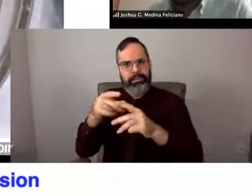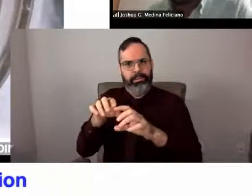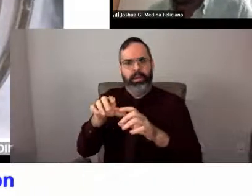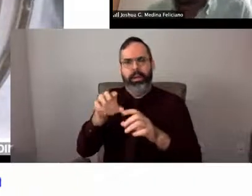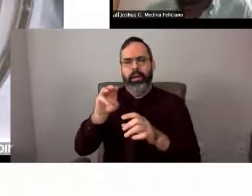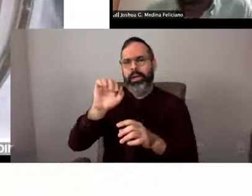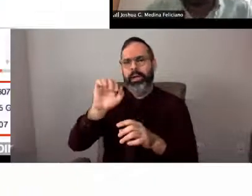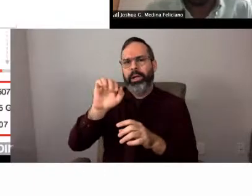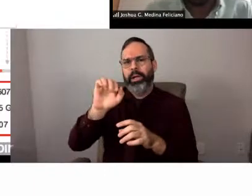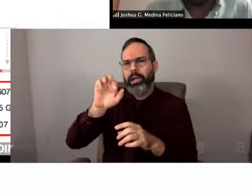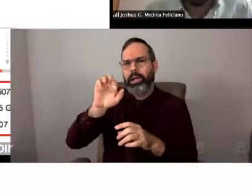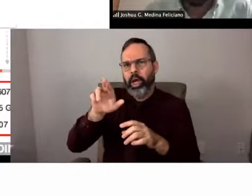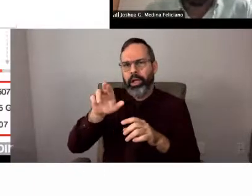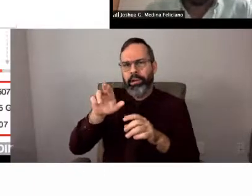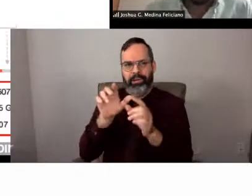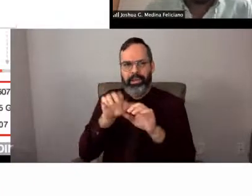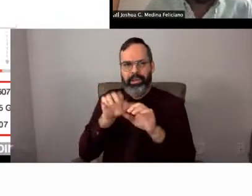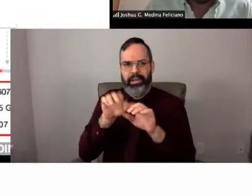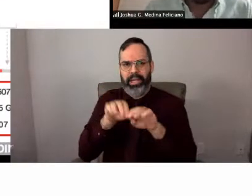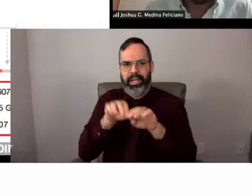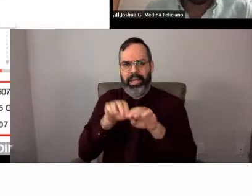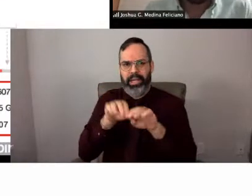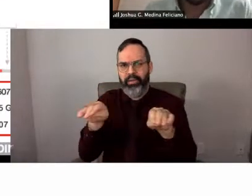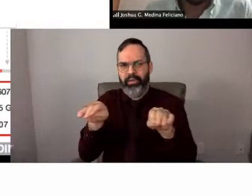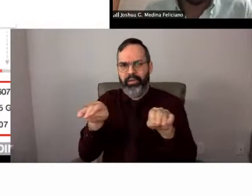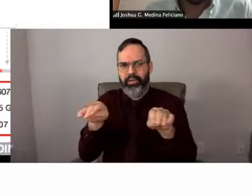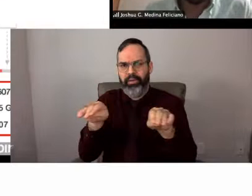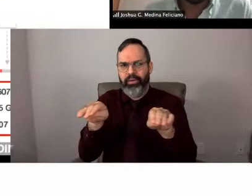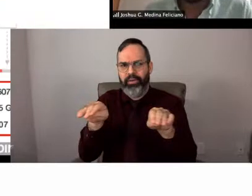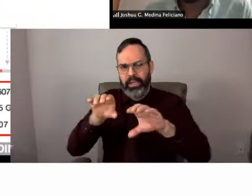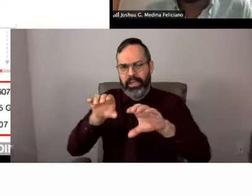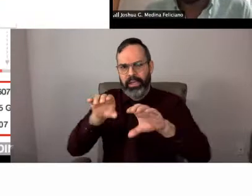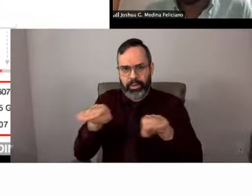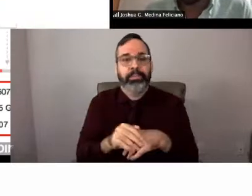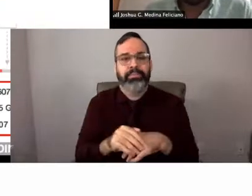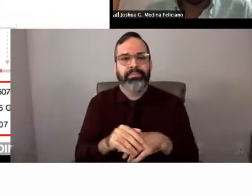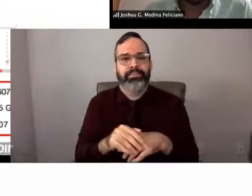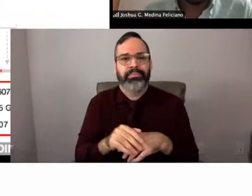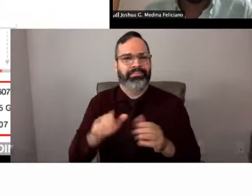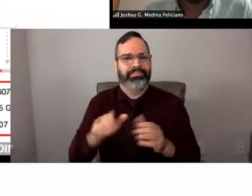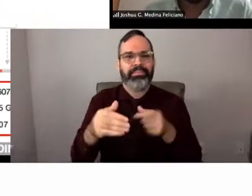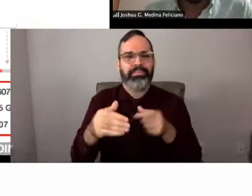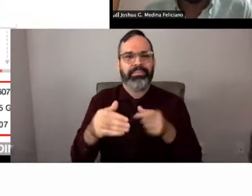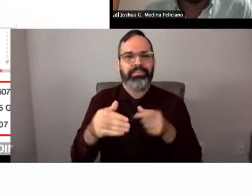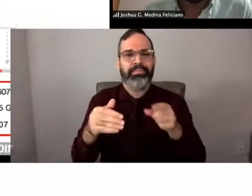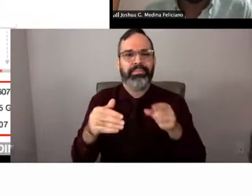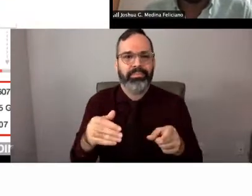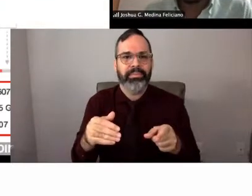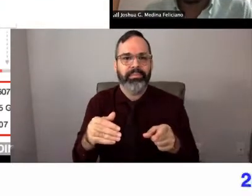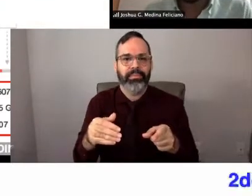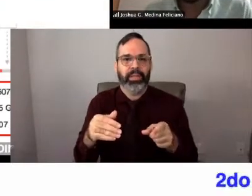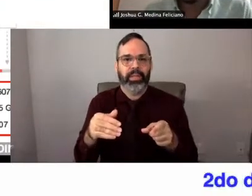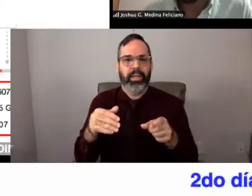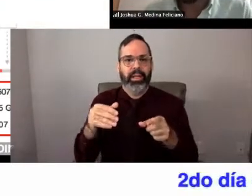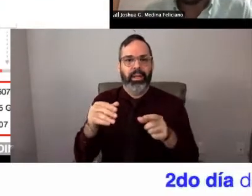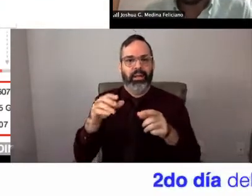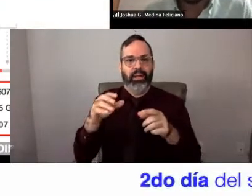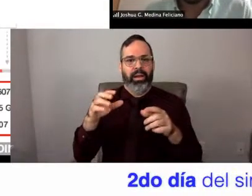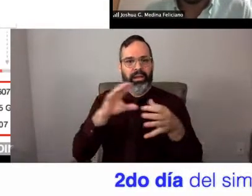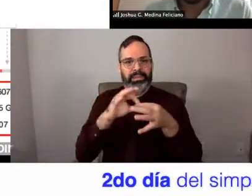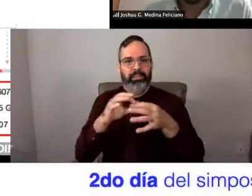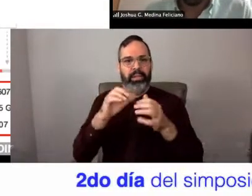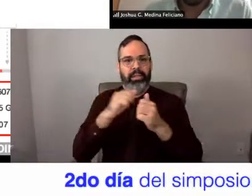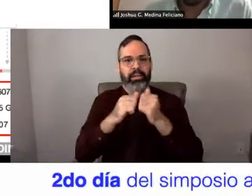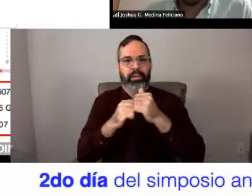Next. So we started off by doing the genome assembly, for which we used DNA extracted from gonads